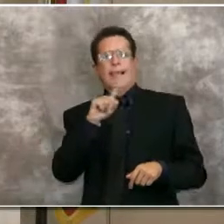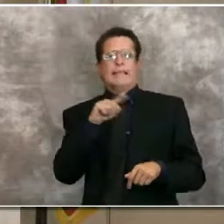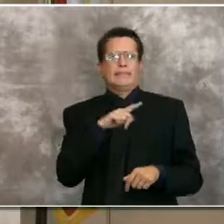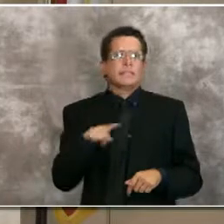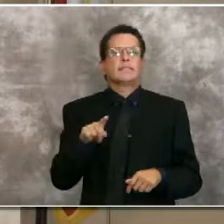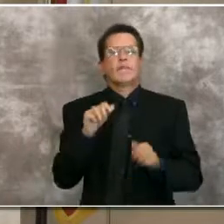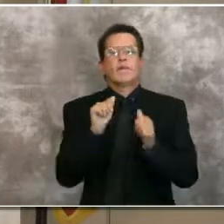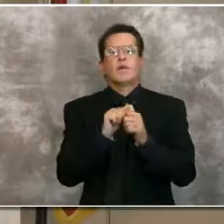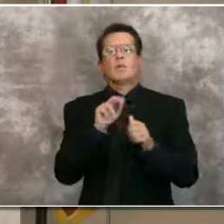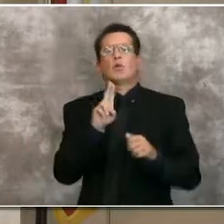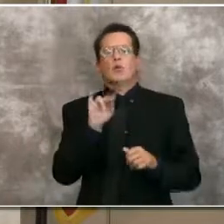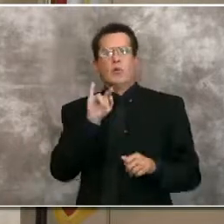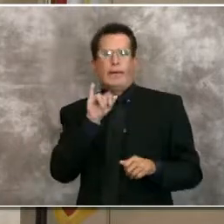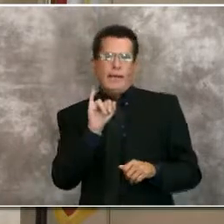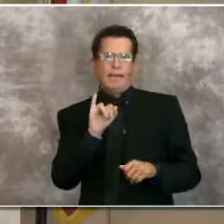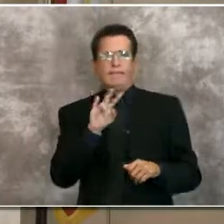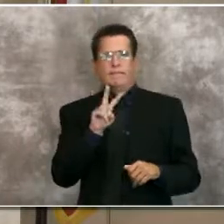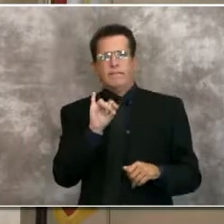Just to clarify,